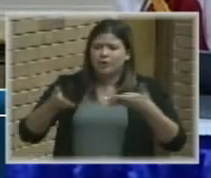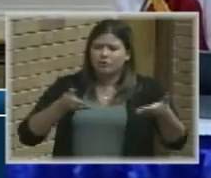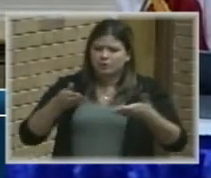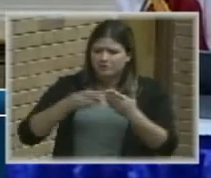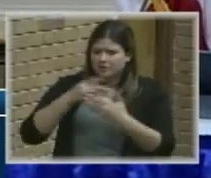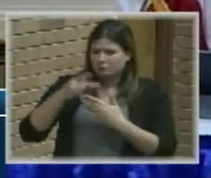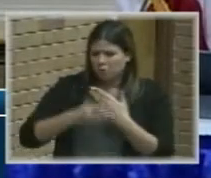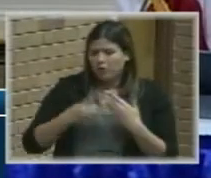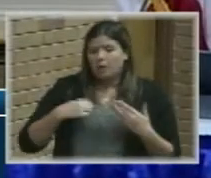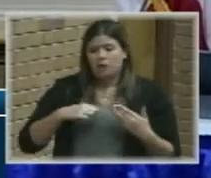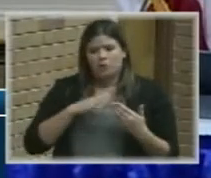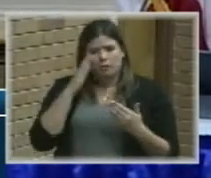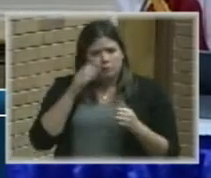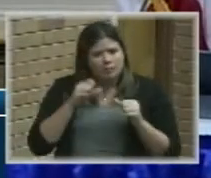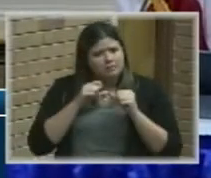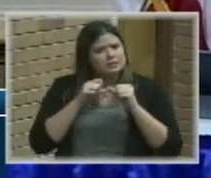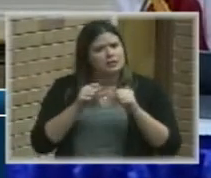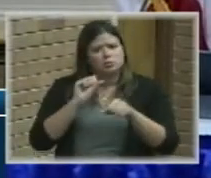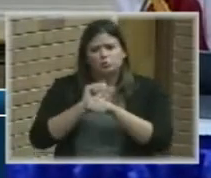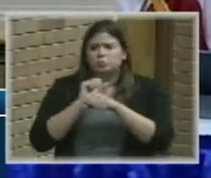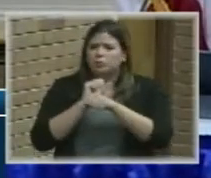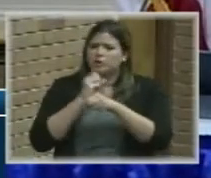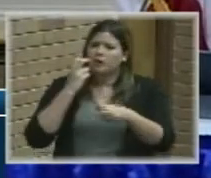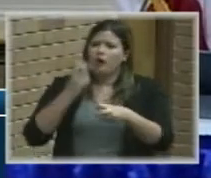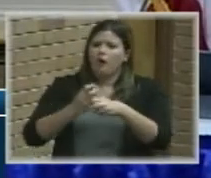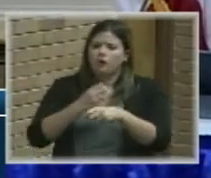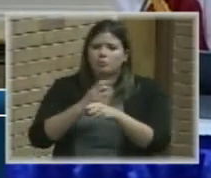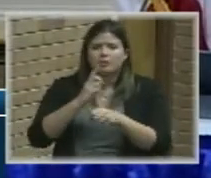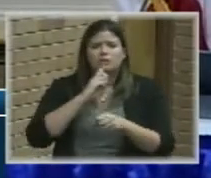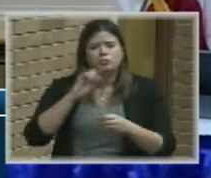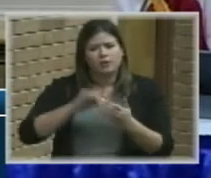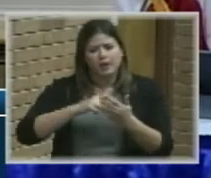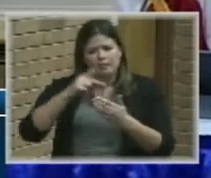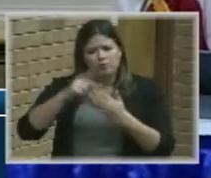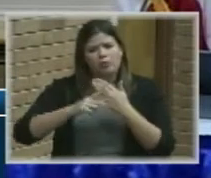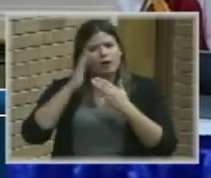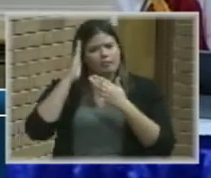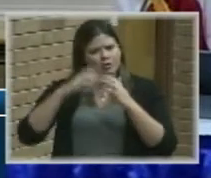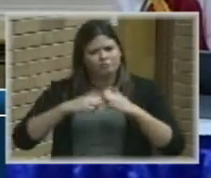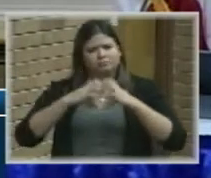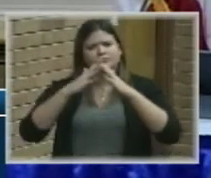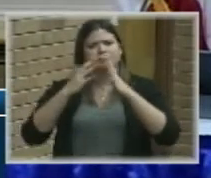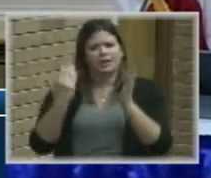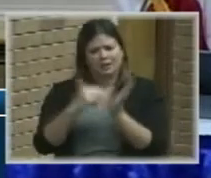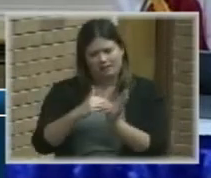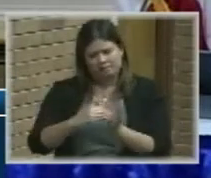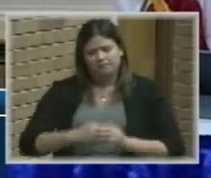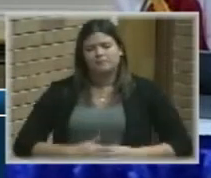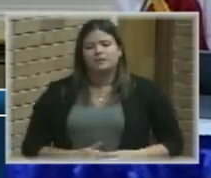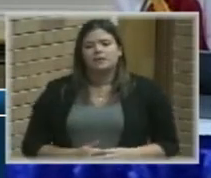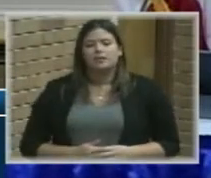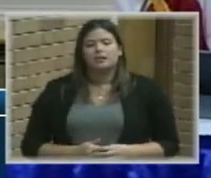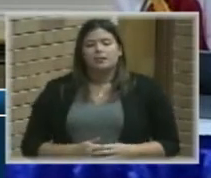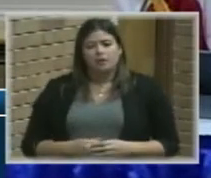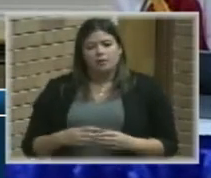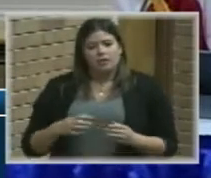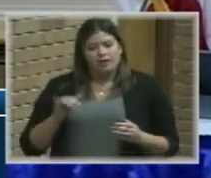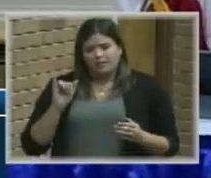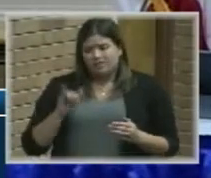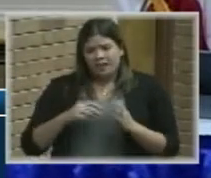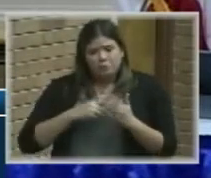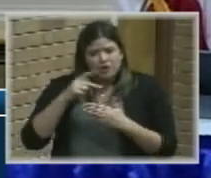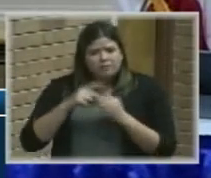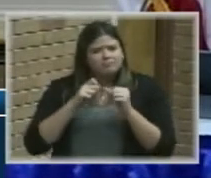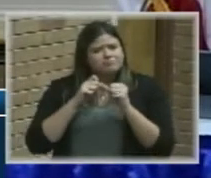will continue to work hard to make sure that that program is reinstated and continues for the benefit not only of